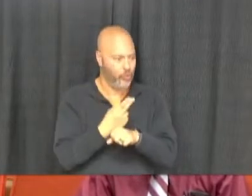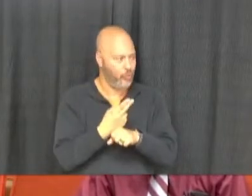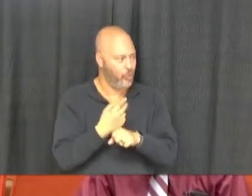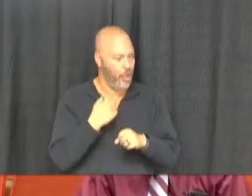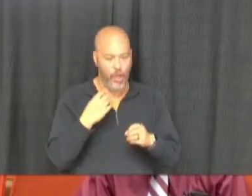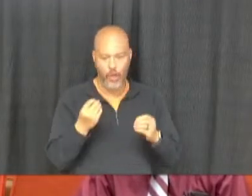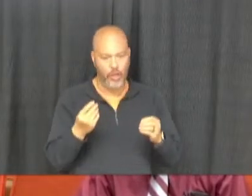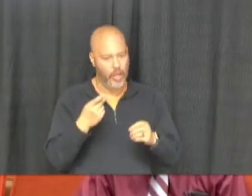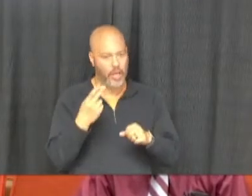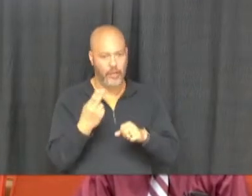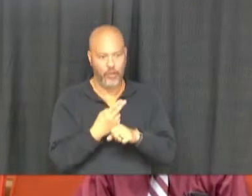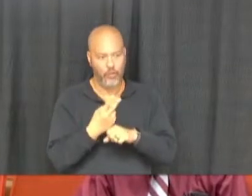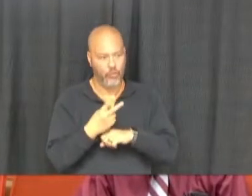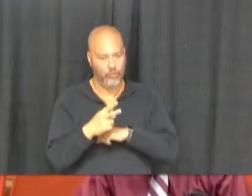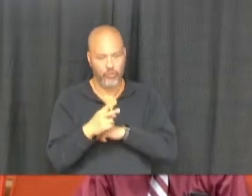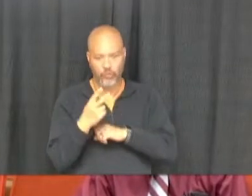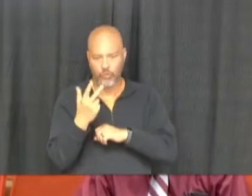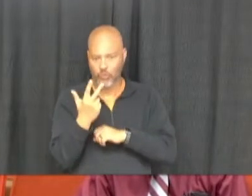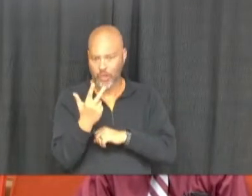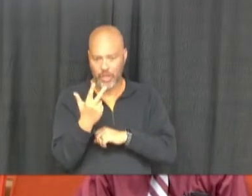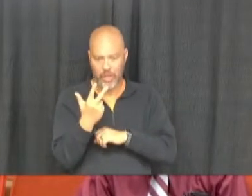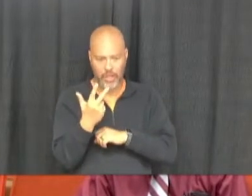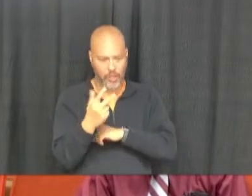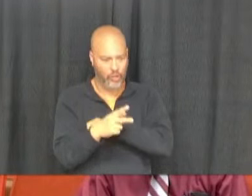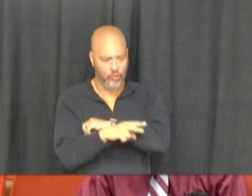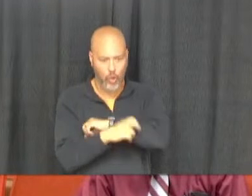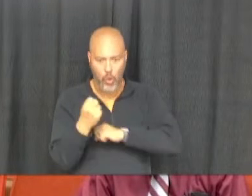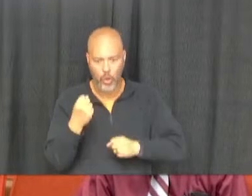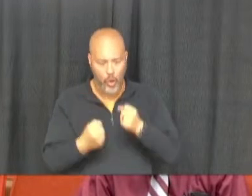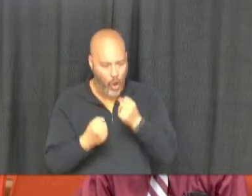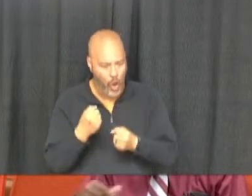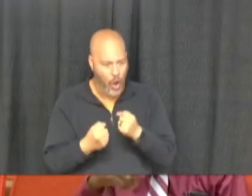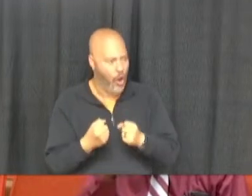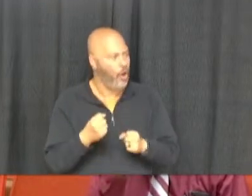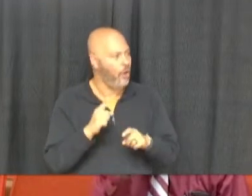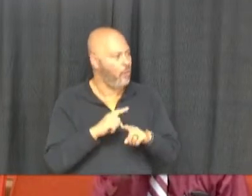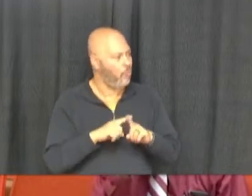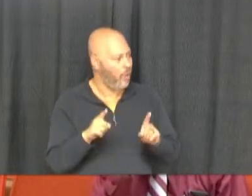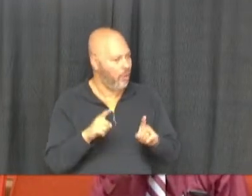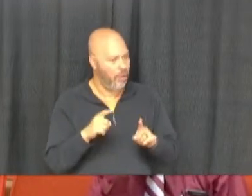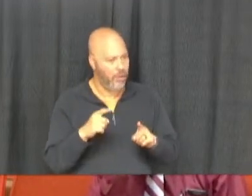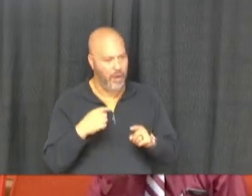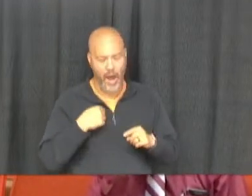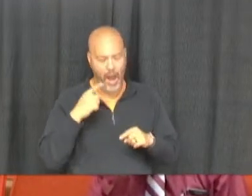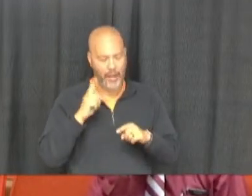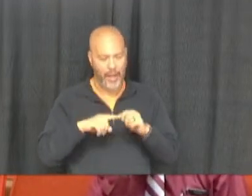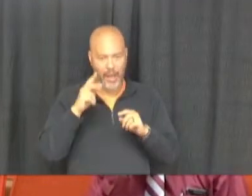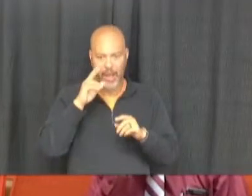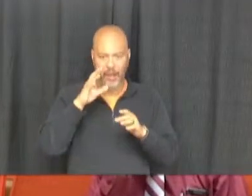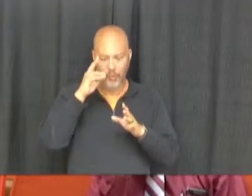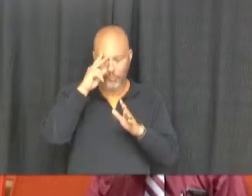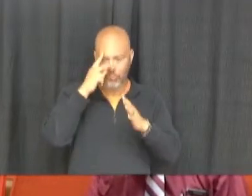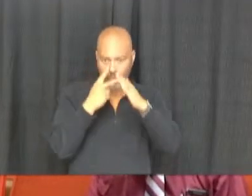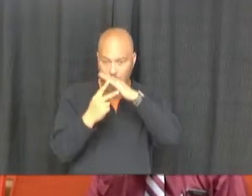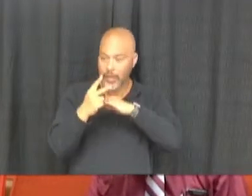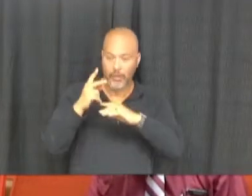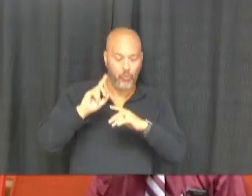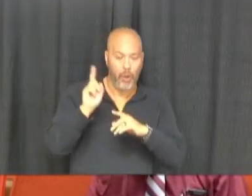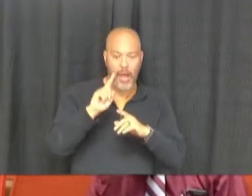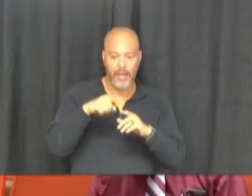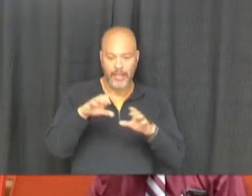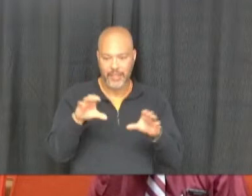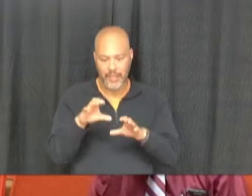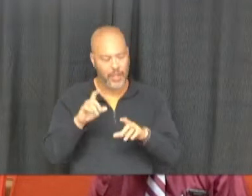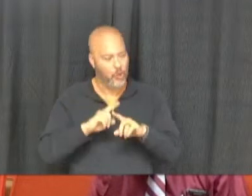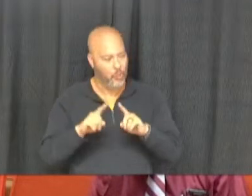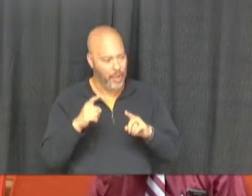one stolen vehicle used. I think maybe as many as 3. So I don't have a crystal ball where all he traveled, but these are the